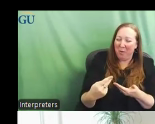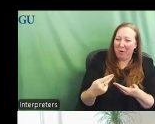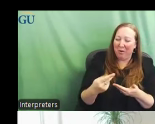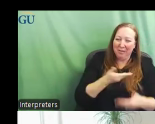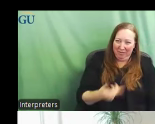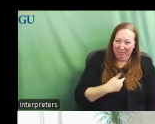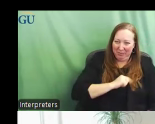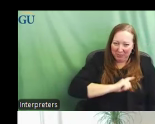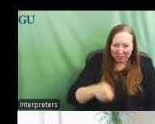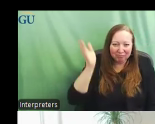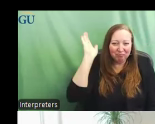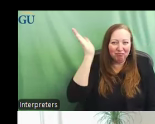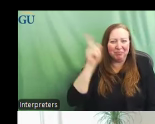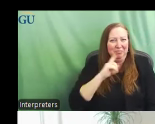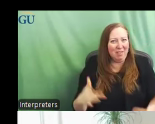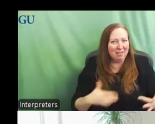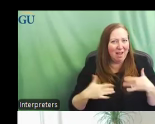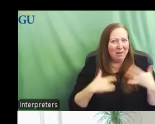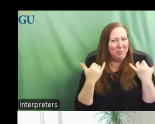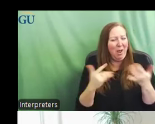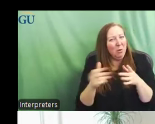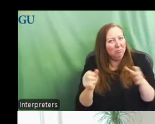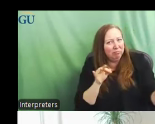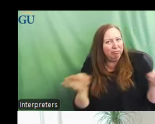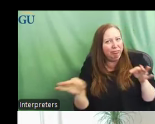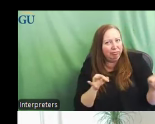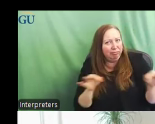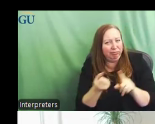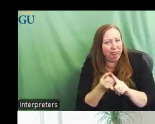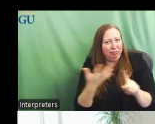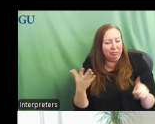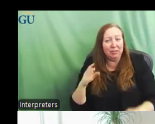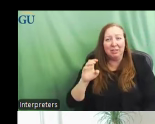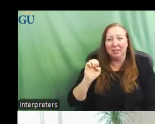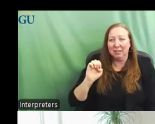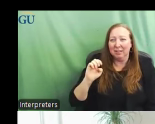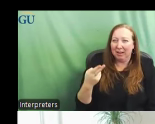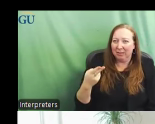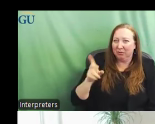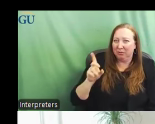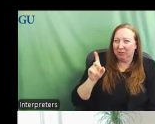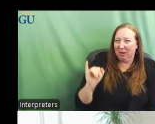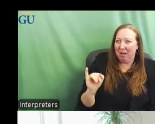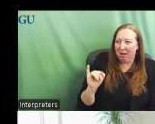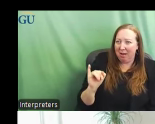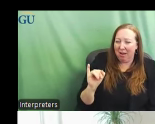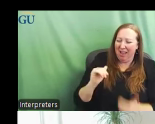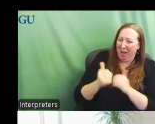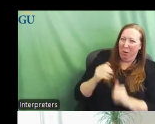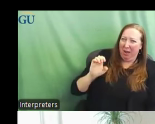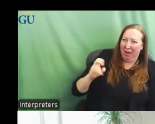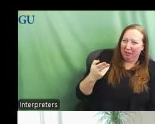excited to be here today to talk about the EHDI and specifically how it relates to